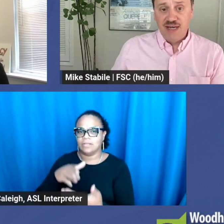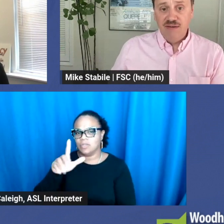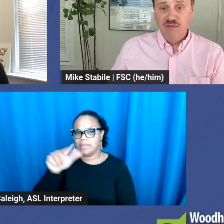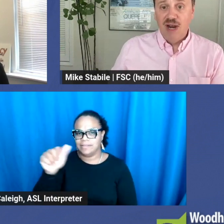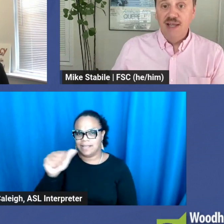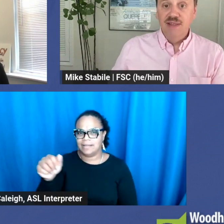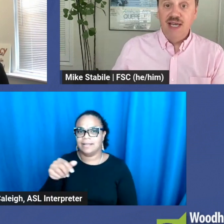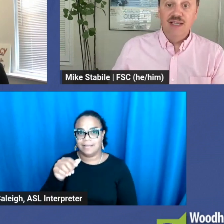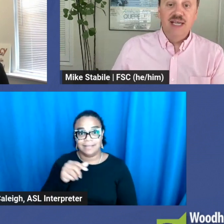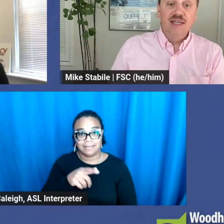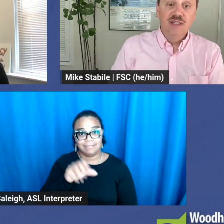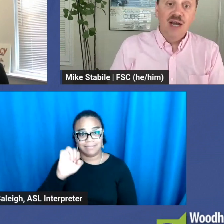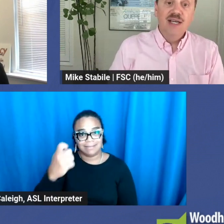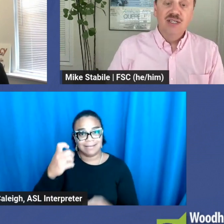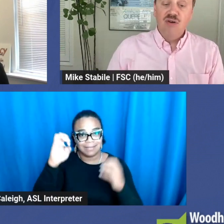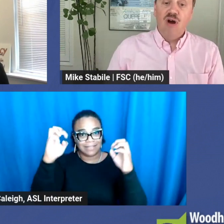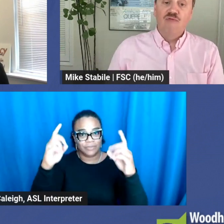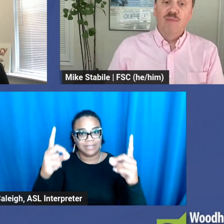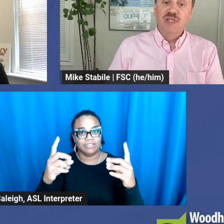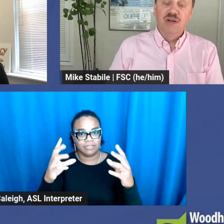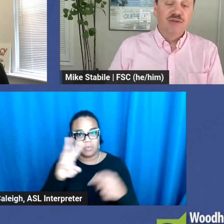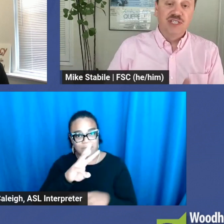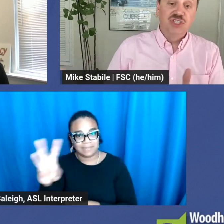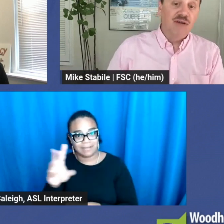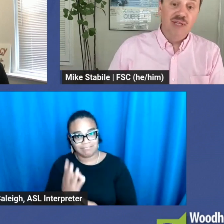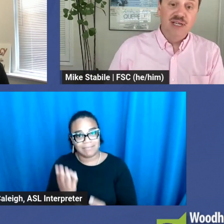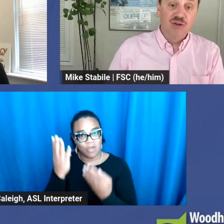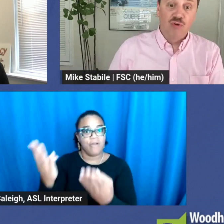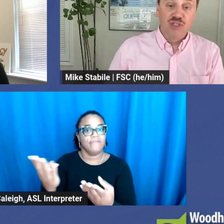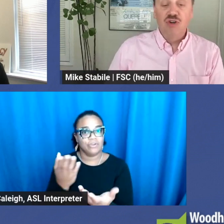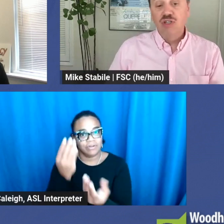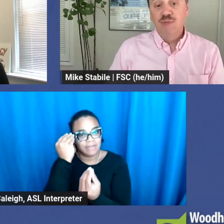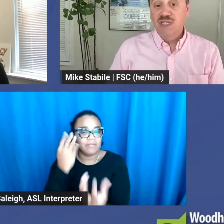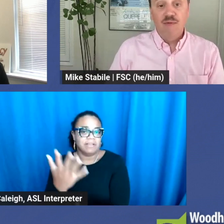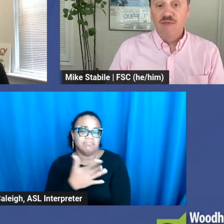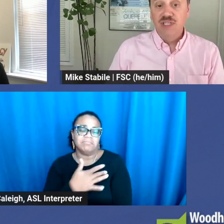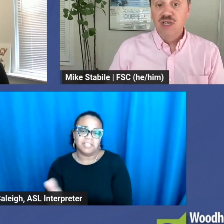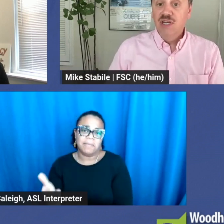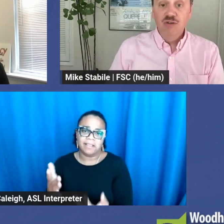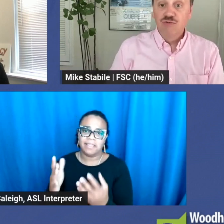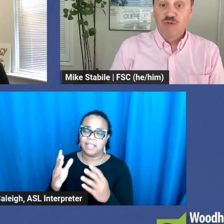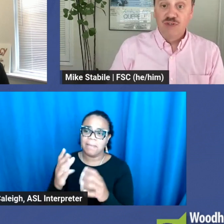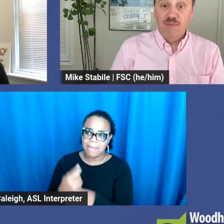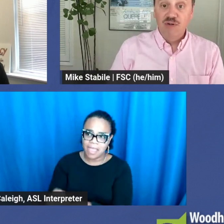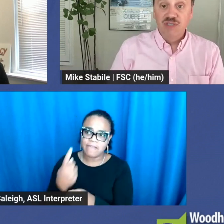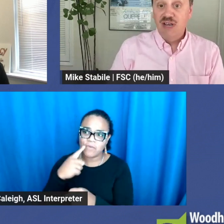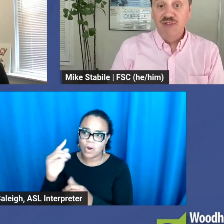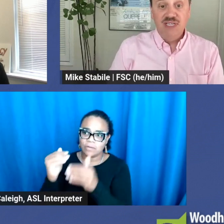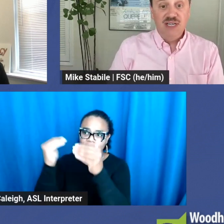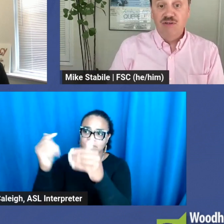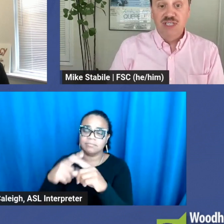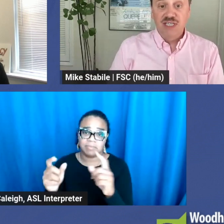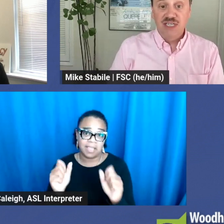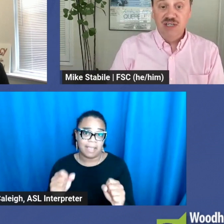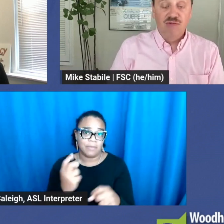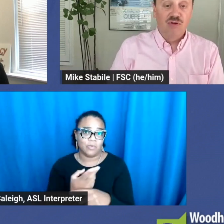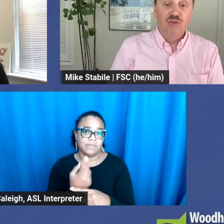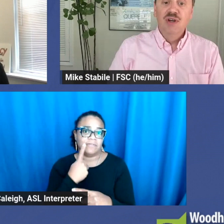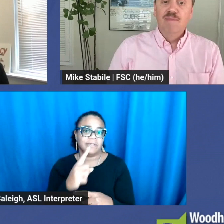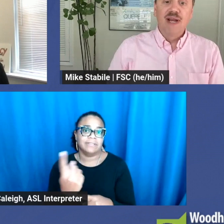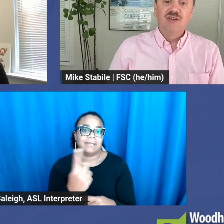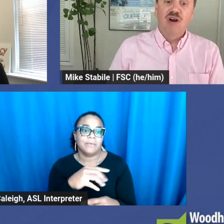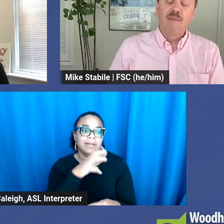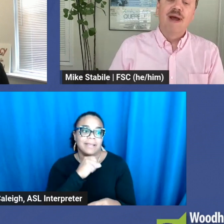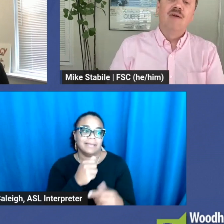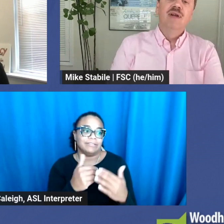education site, right? That does offer material that's generally geared towards adults, but some of it's useful for someone who's 17 or